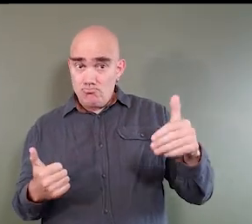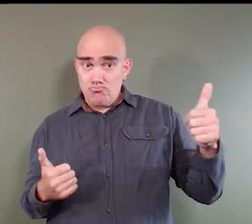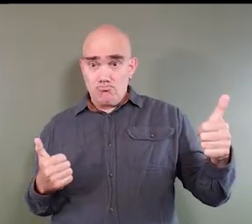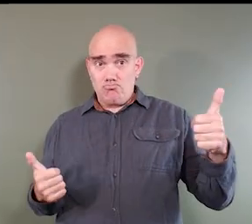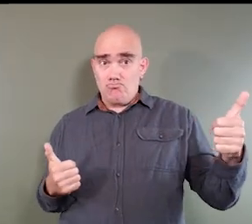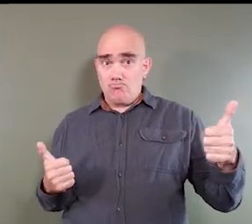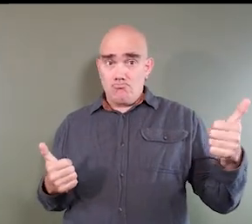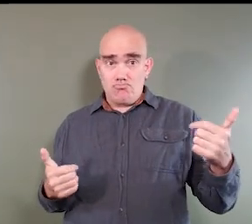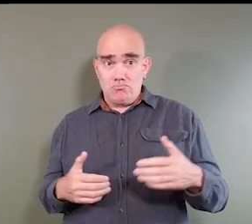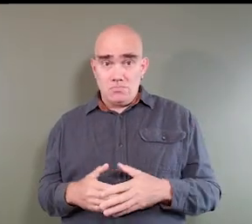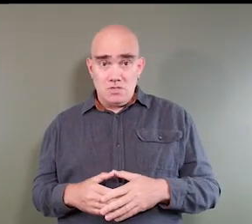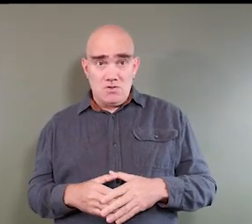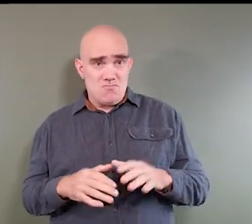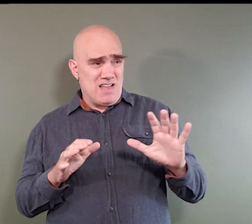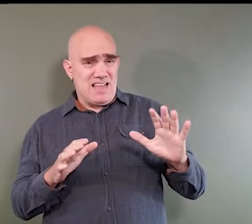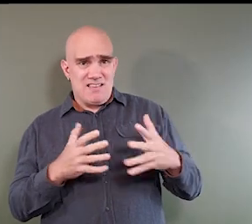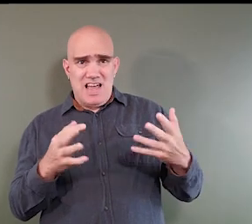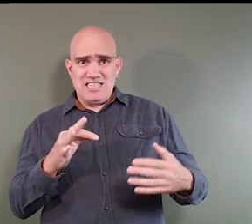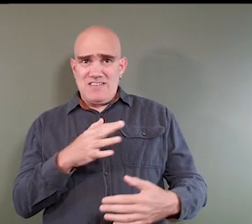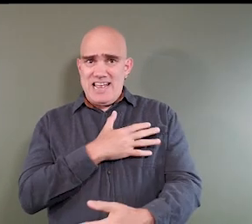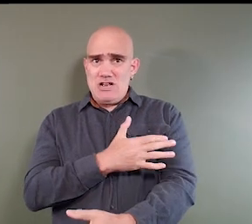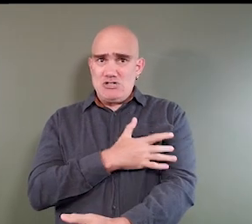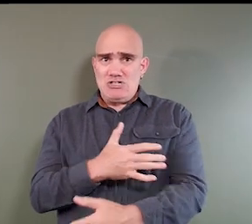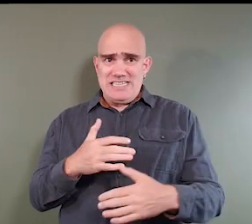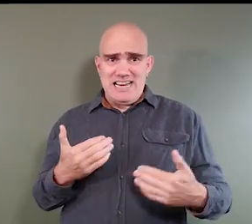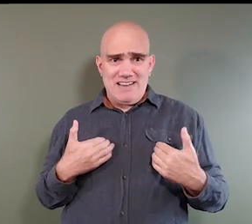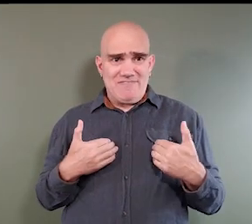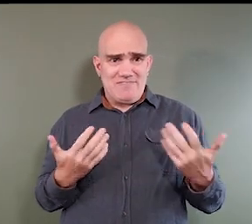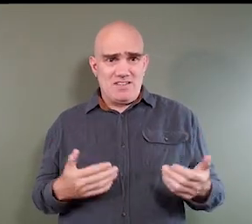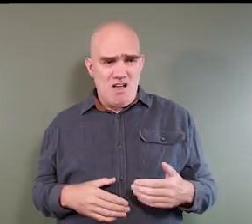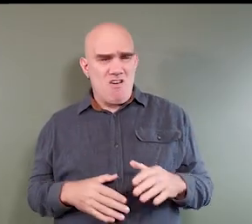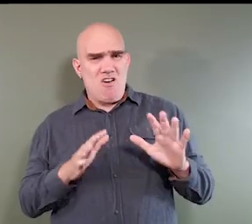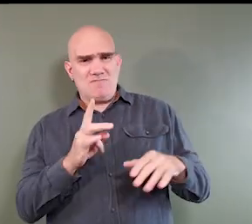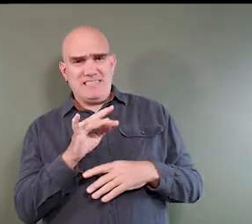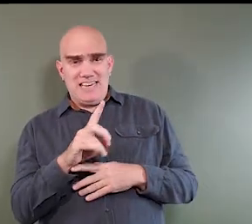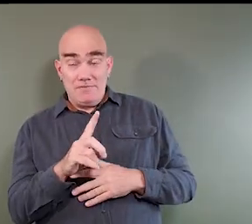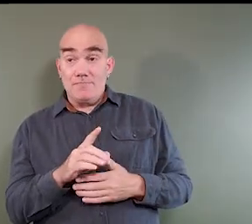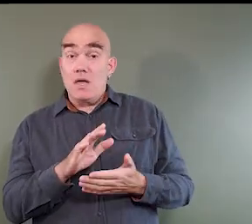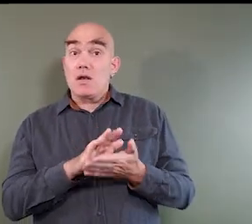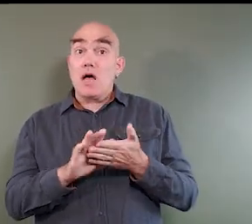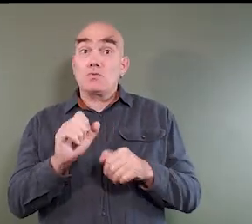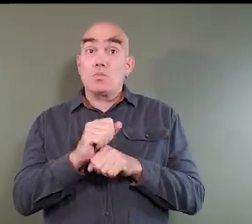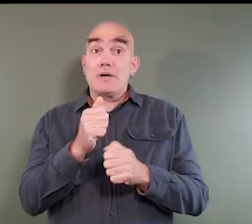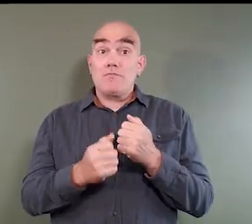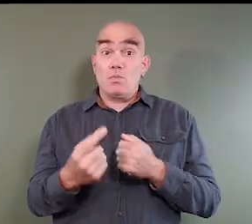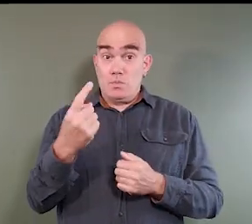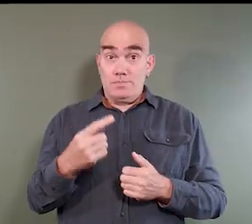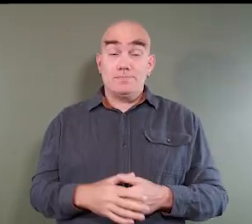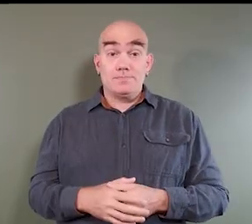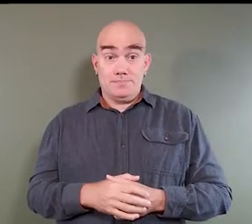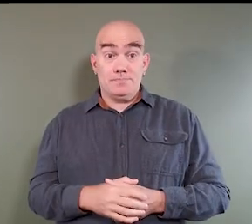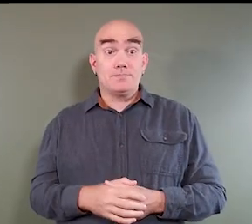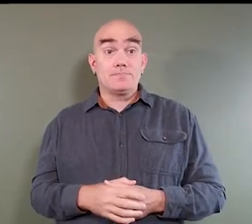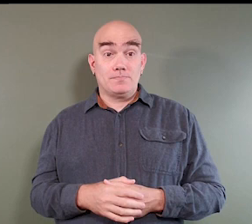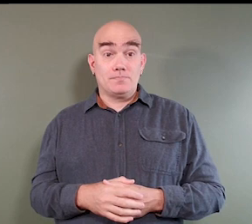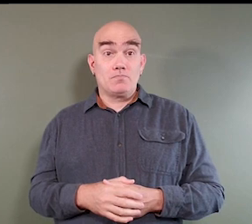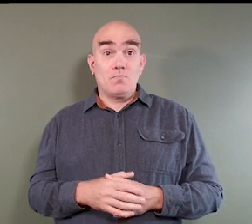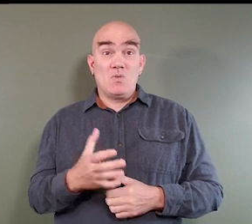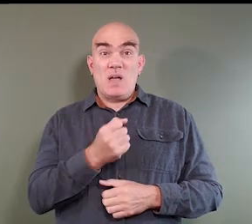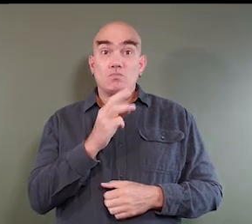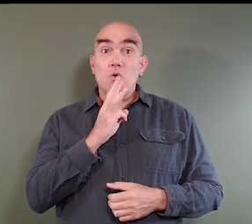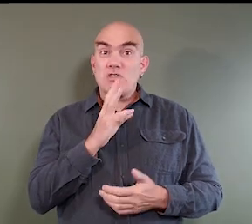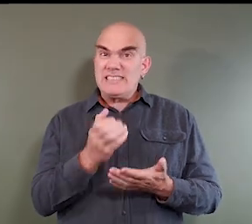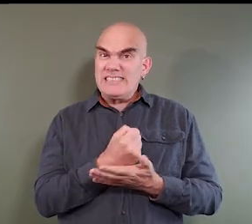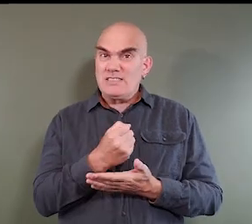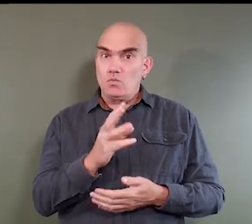Feeling fantastic. Lots of energy. Awesome, David. Nice work, everyone. Get some water